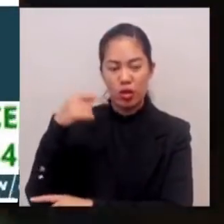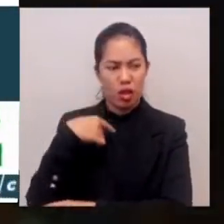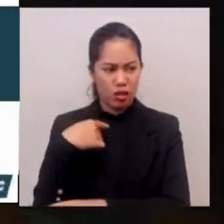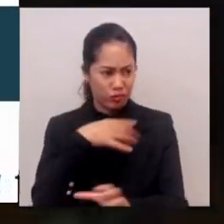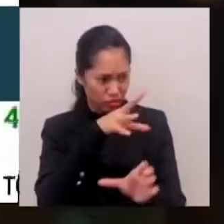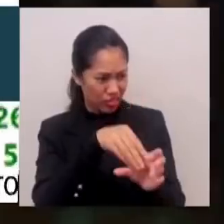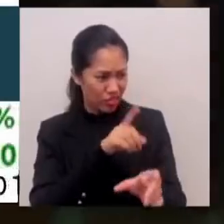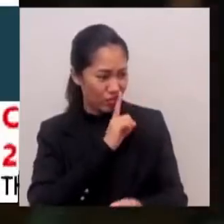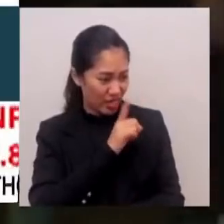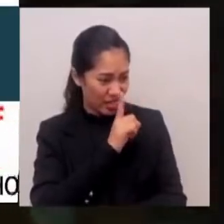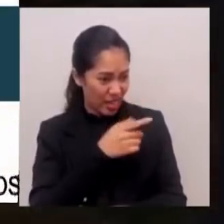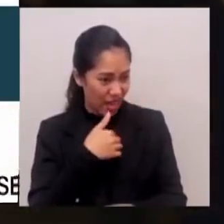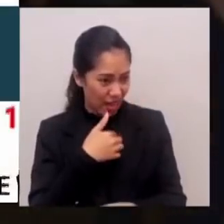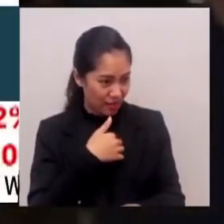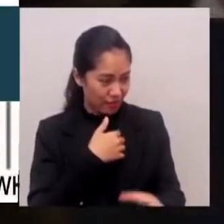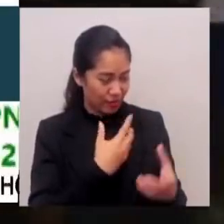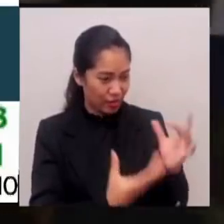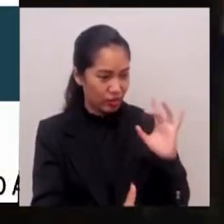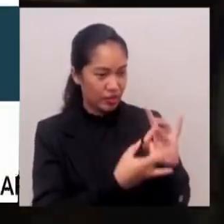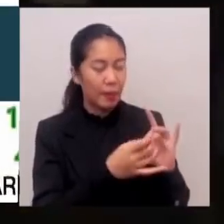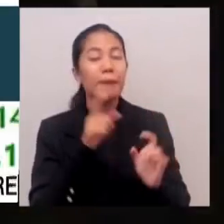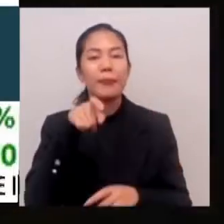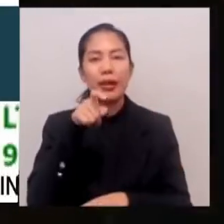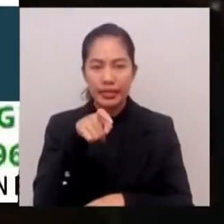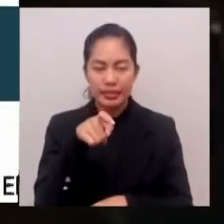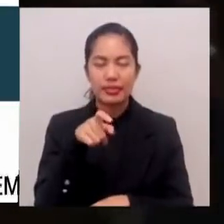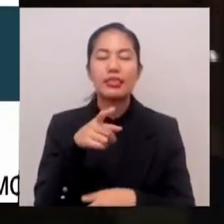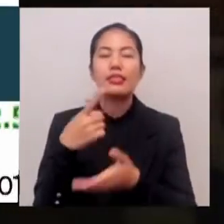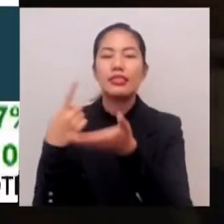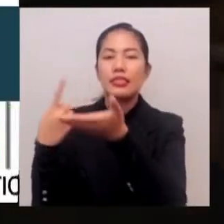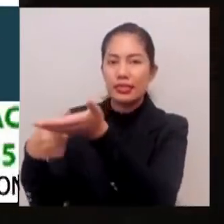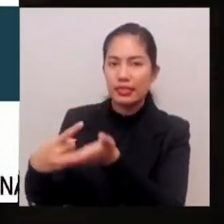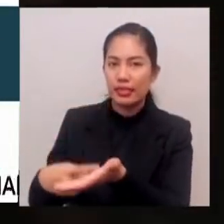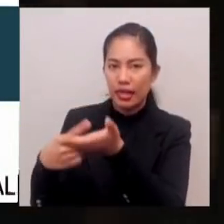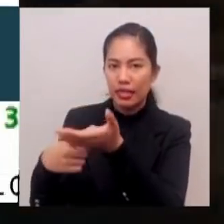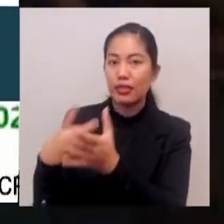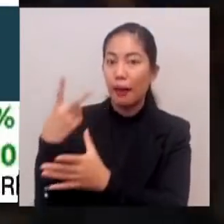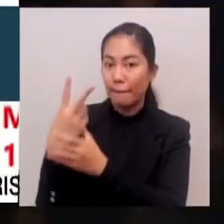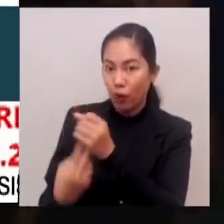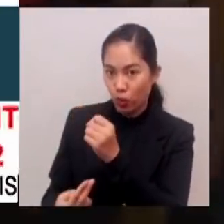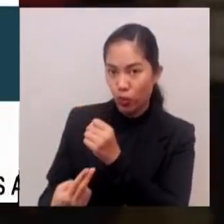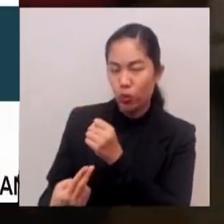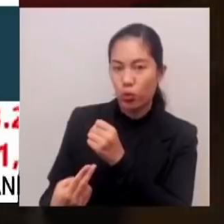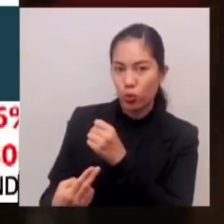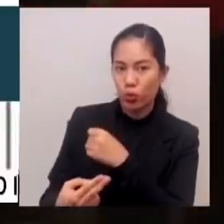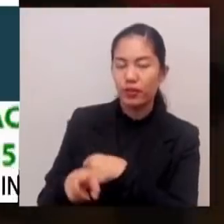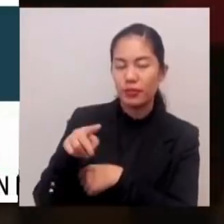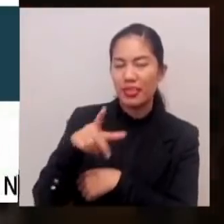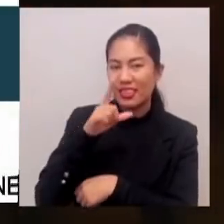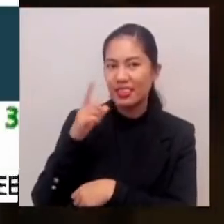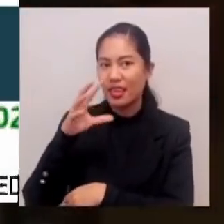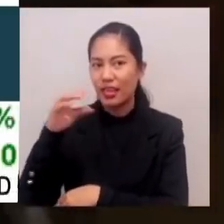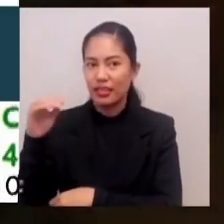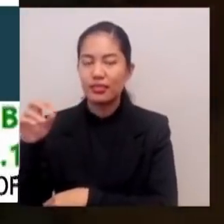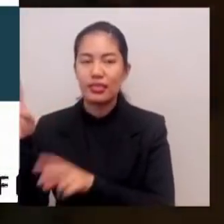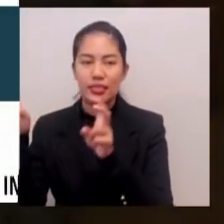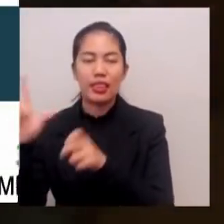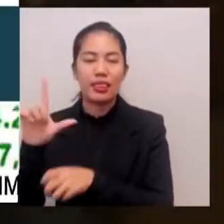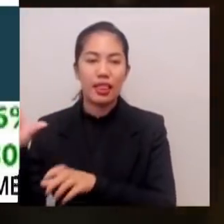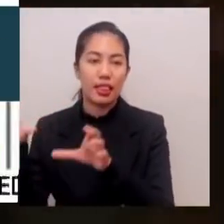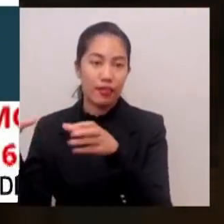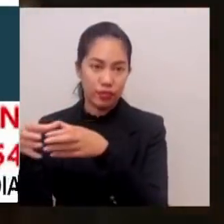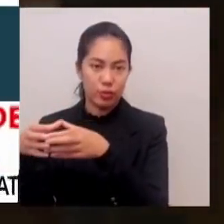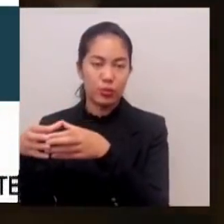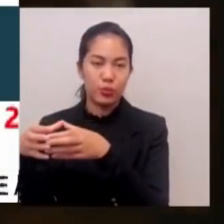married. They have to talk first, and that's how they are trying to make the people understand. We are discussing it. We are